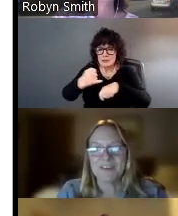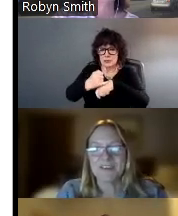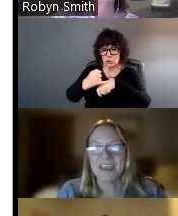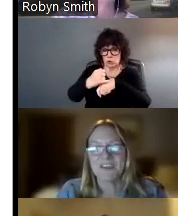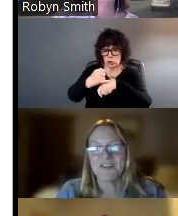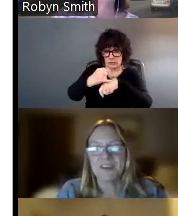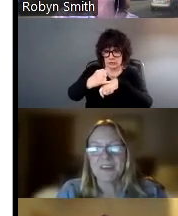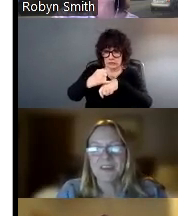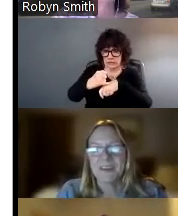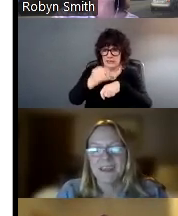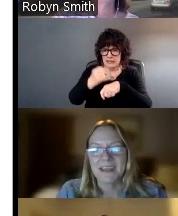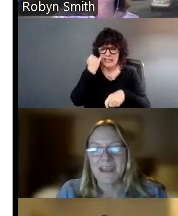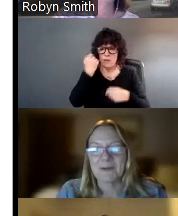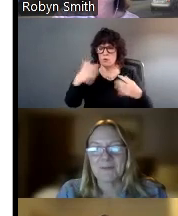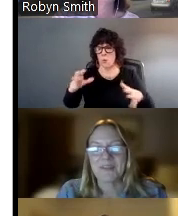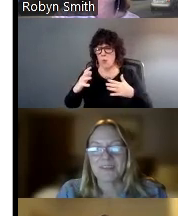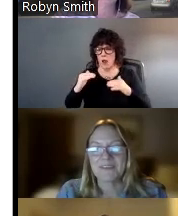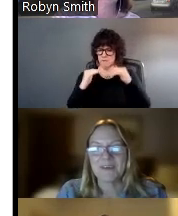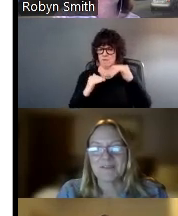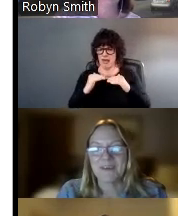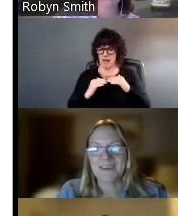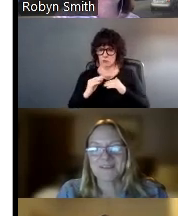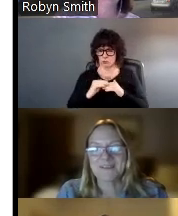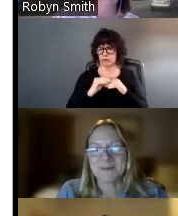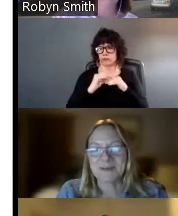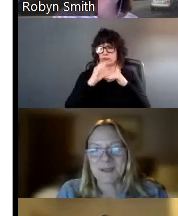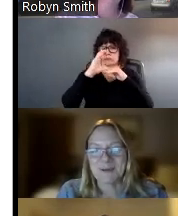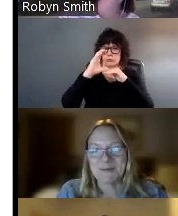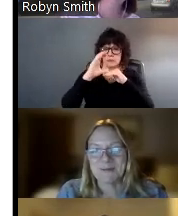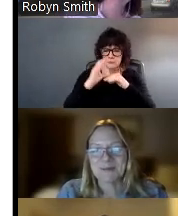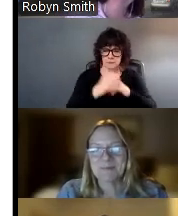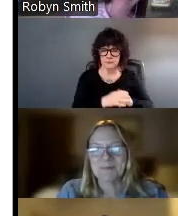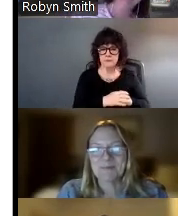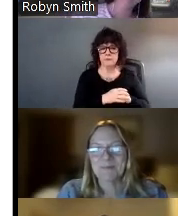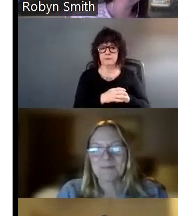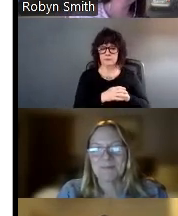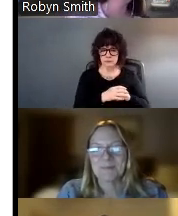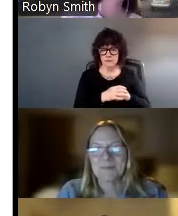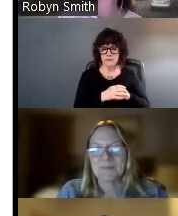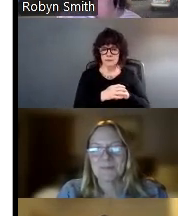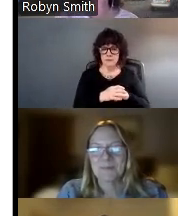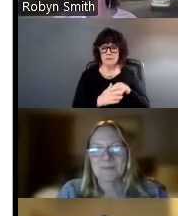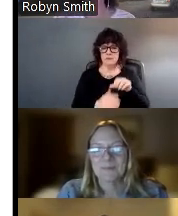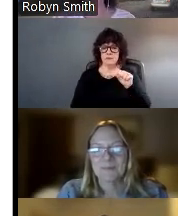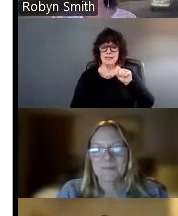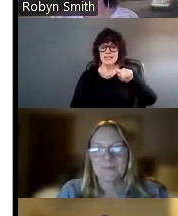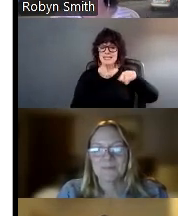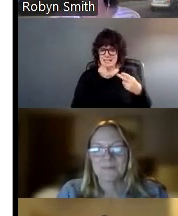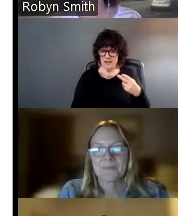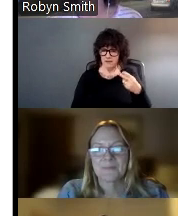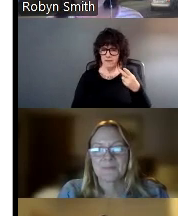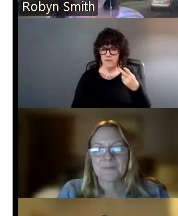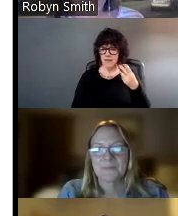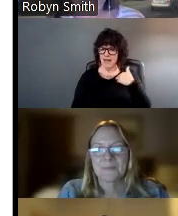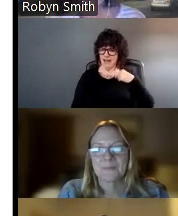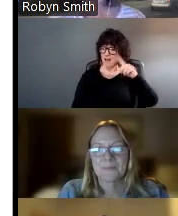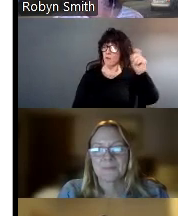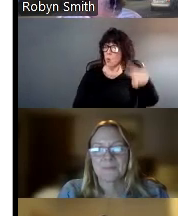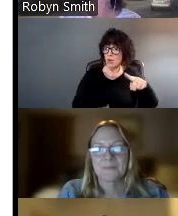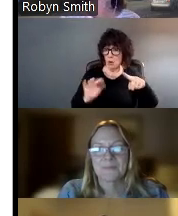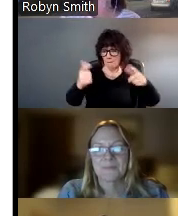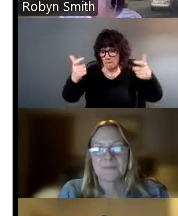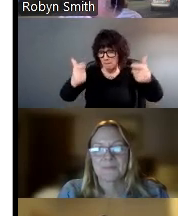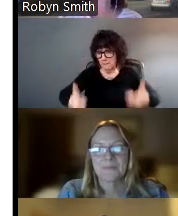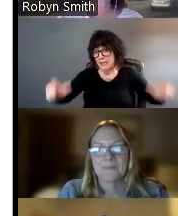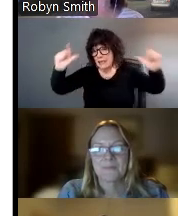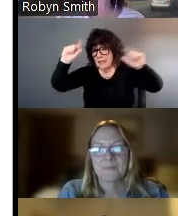Department of Education? And how would this affect student loans? Well, that is a big question, isn't it?